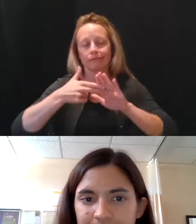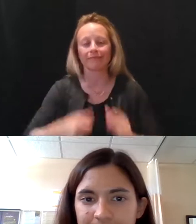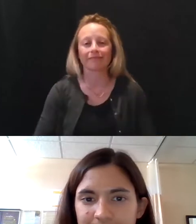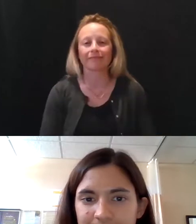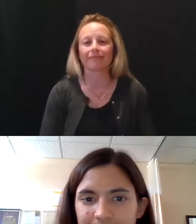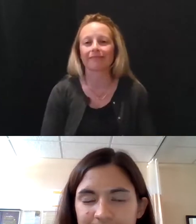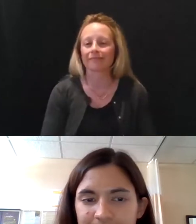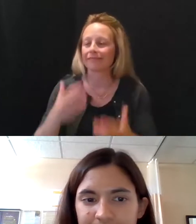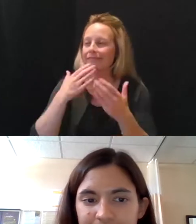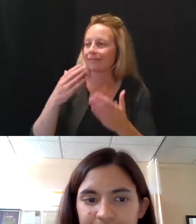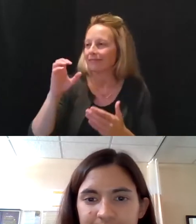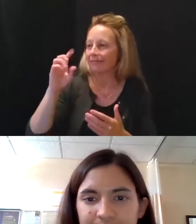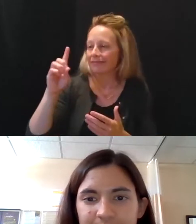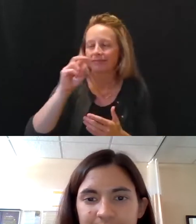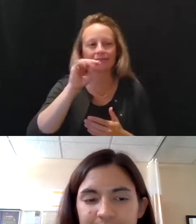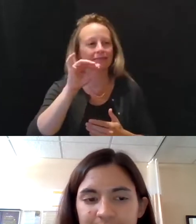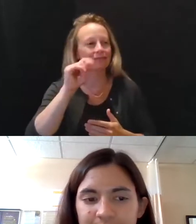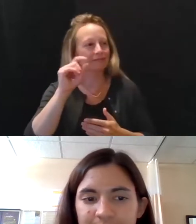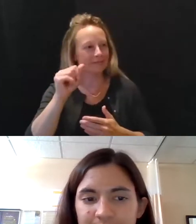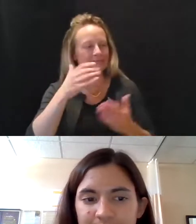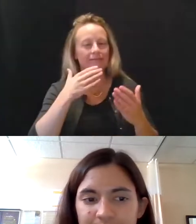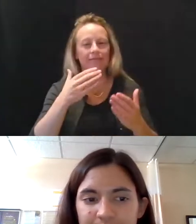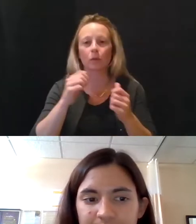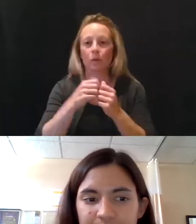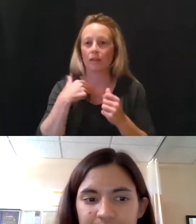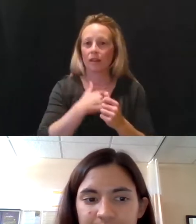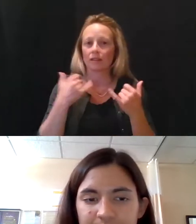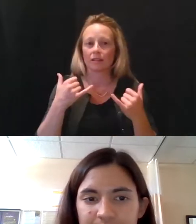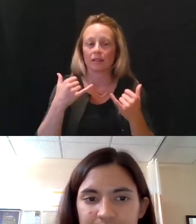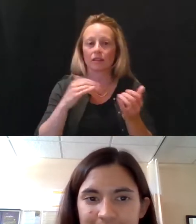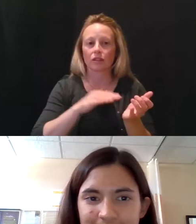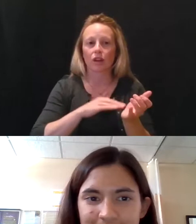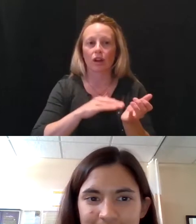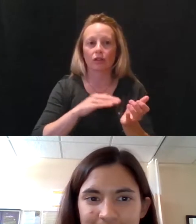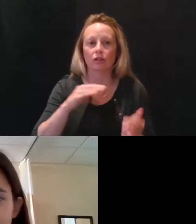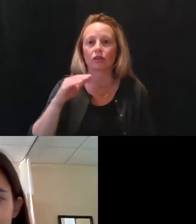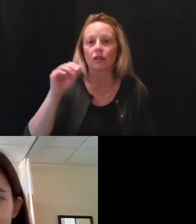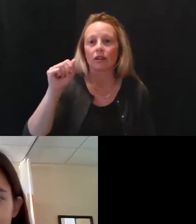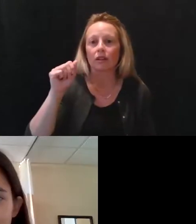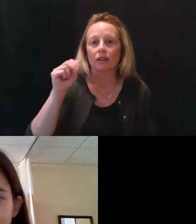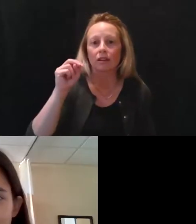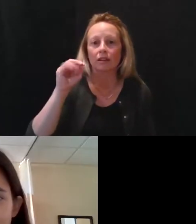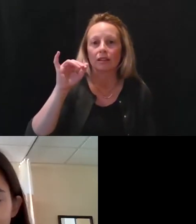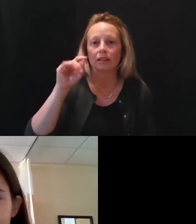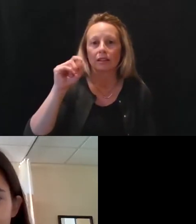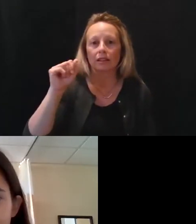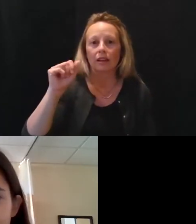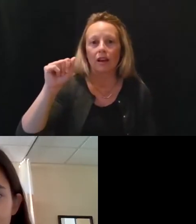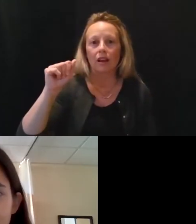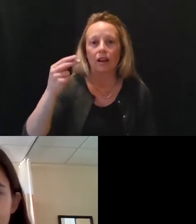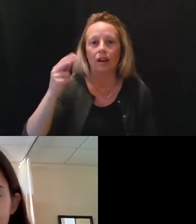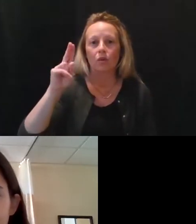Thank you, Ed and Nita. So with us today, we have Dr. Anita Ahuja of UnityPoint